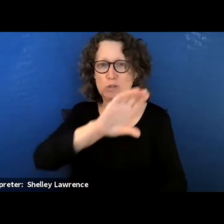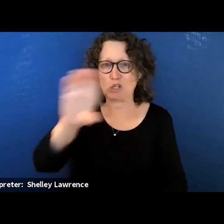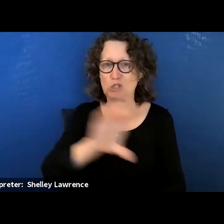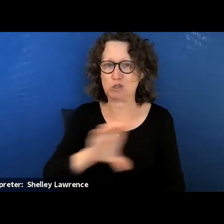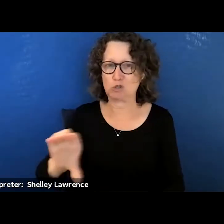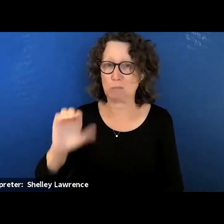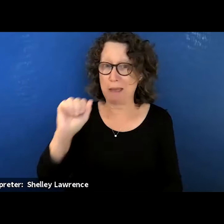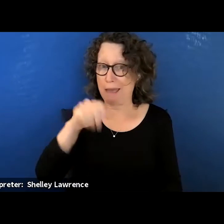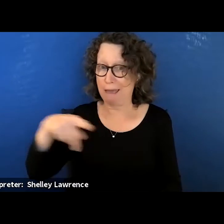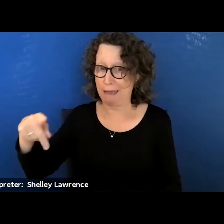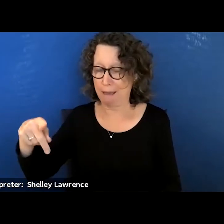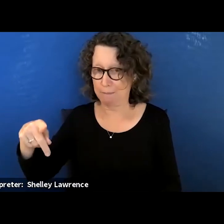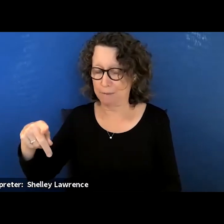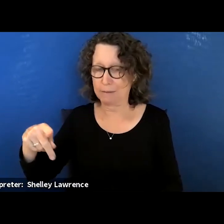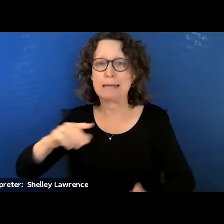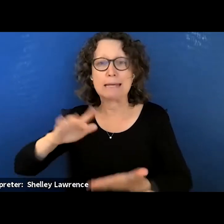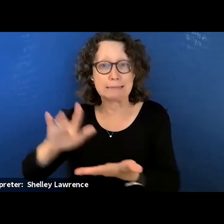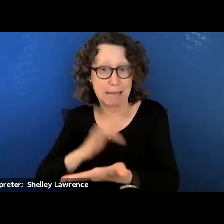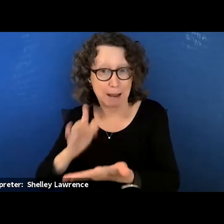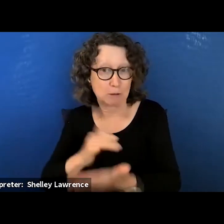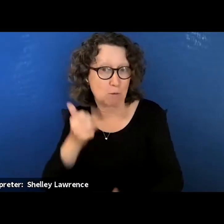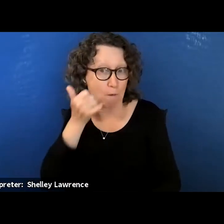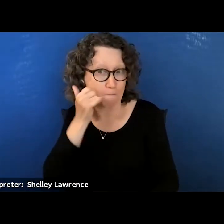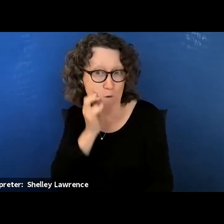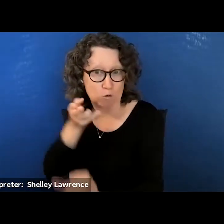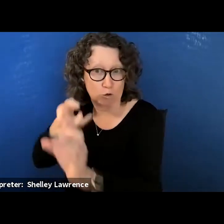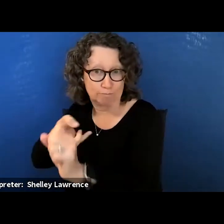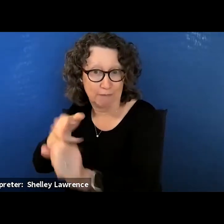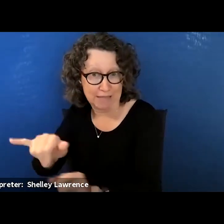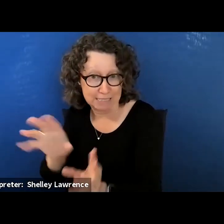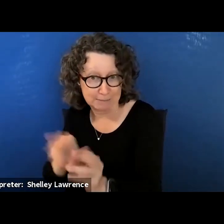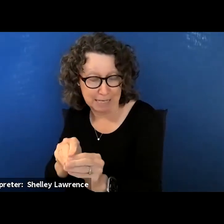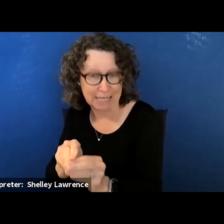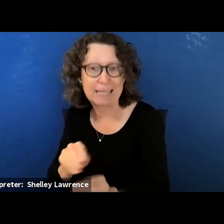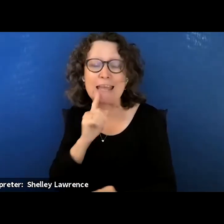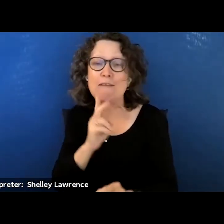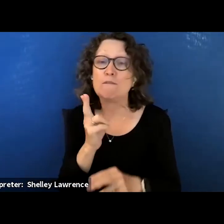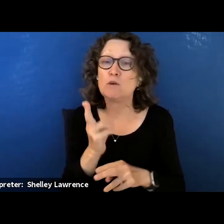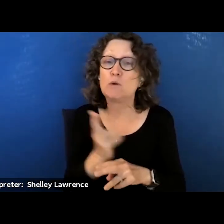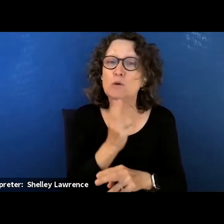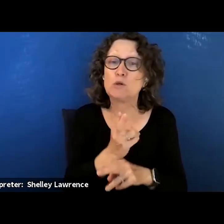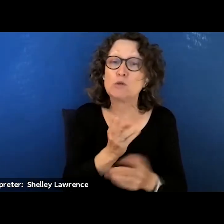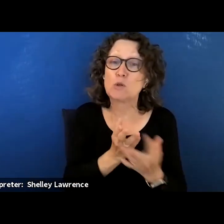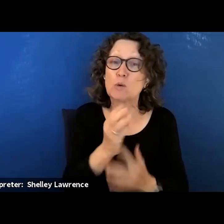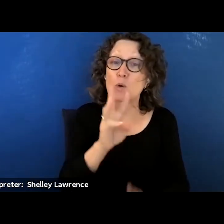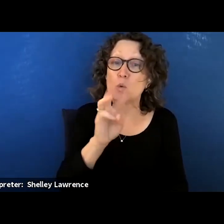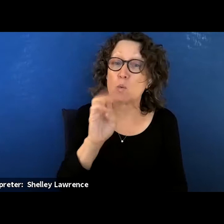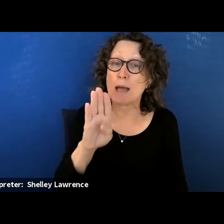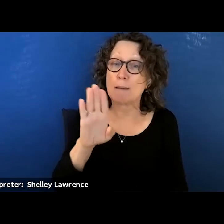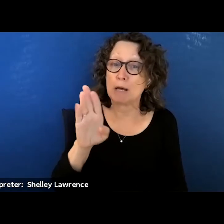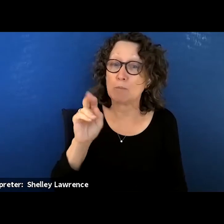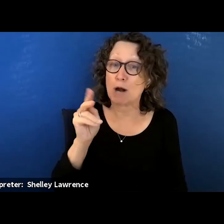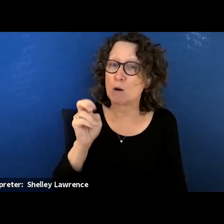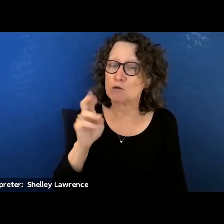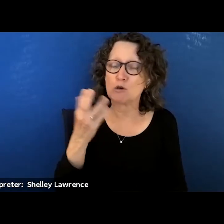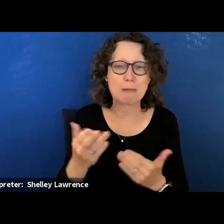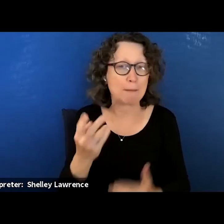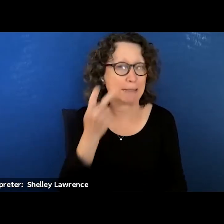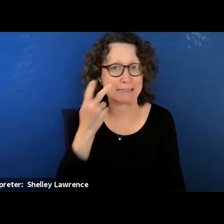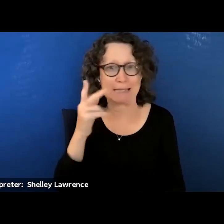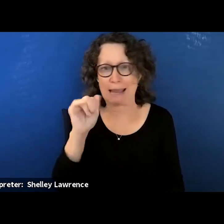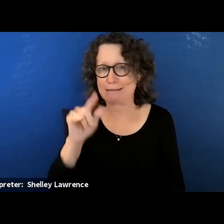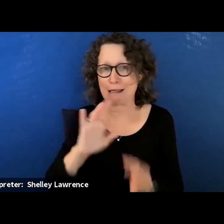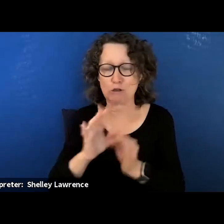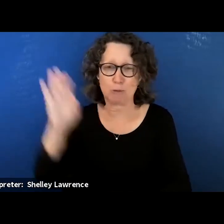your computer, tablet, or phone to join this meeting. If you joined this meeting through your web browser, you may not be able to see